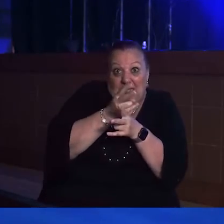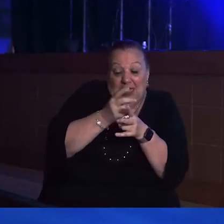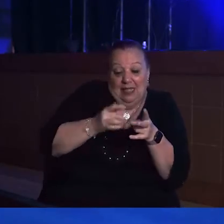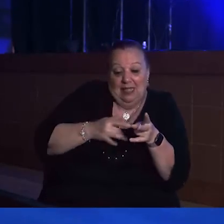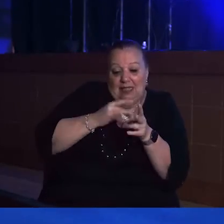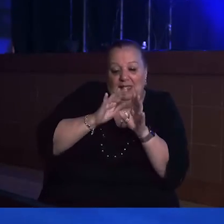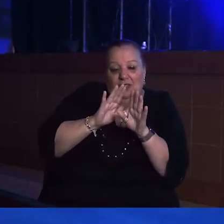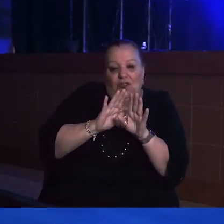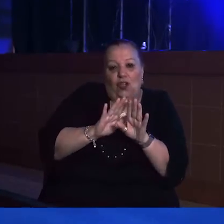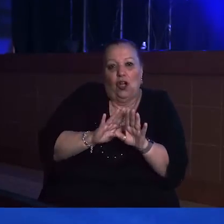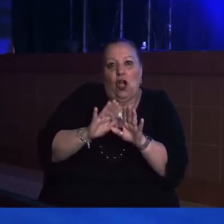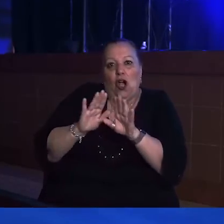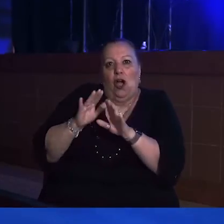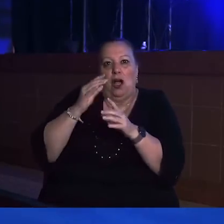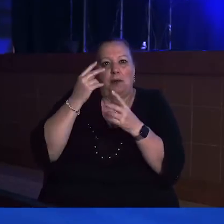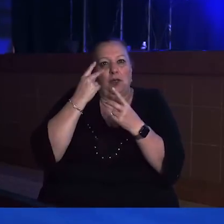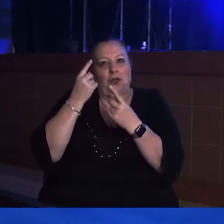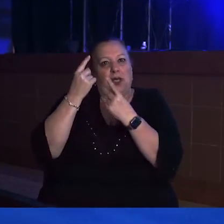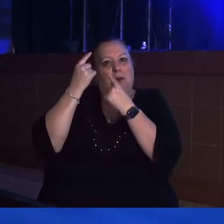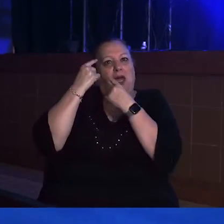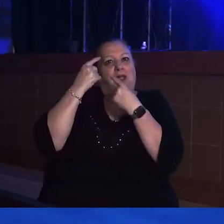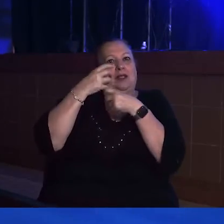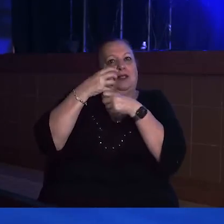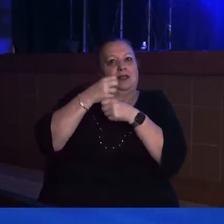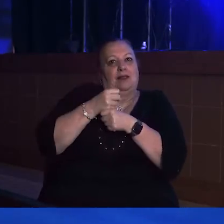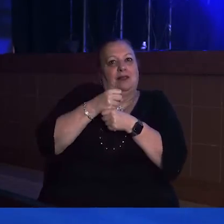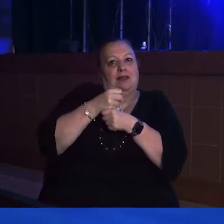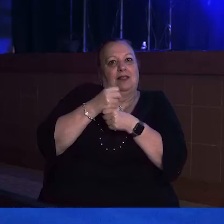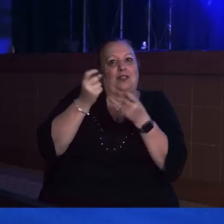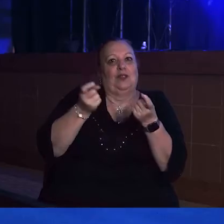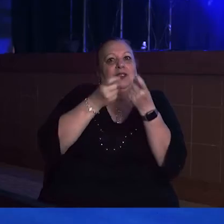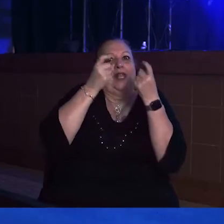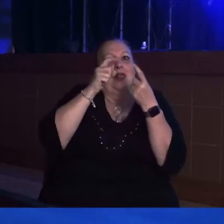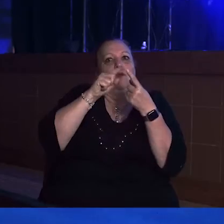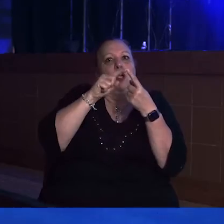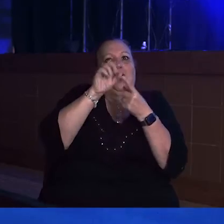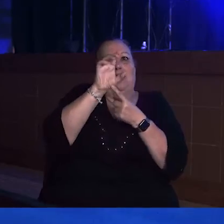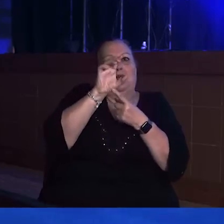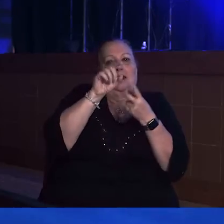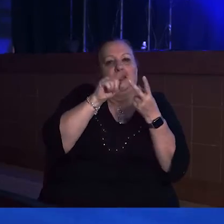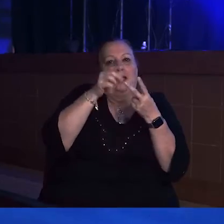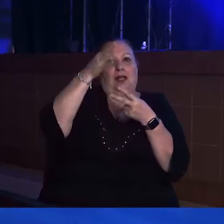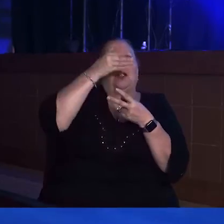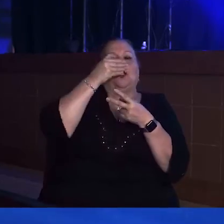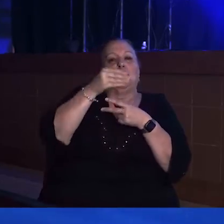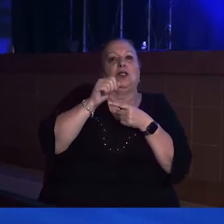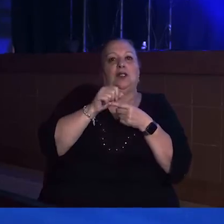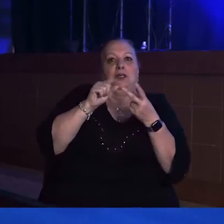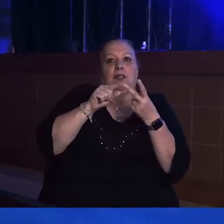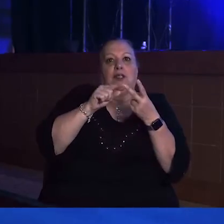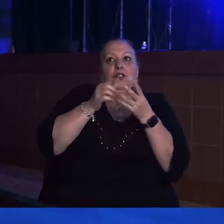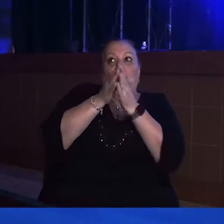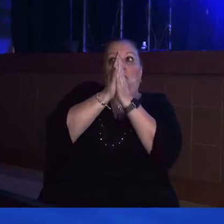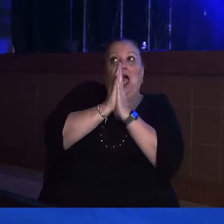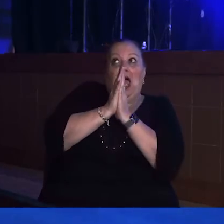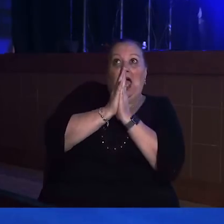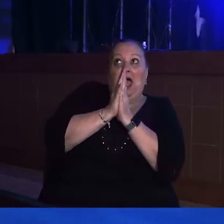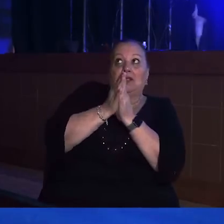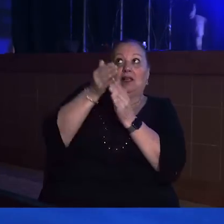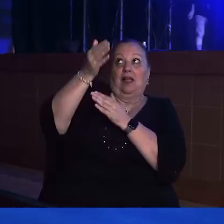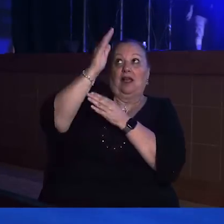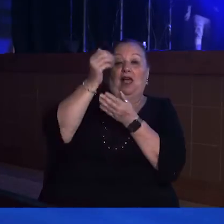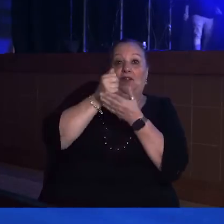you think back to this acronym. You celebrate God's goodness. You ask God for help.